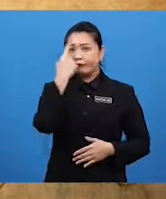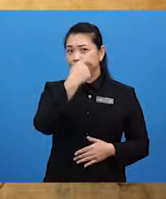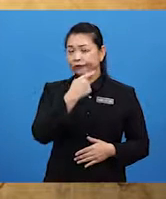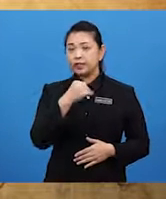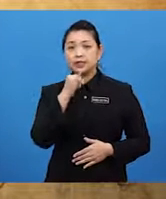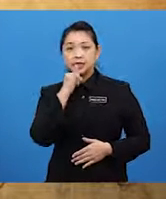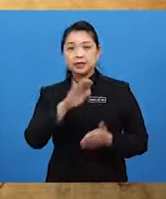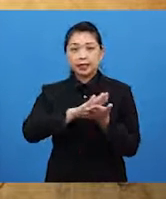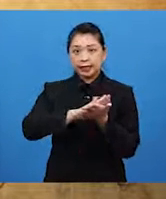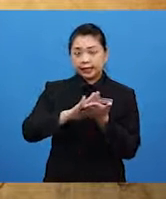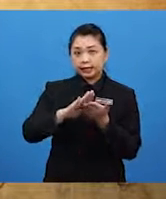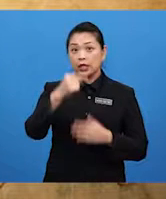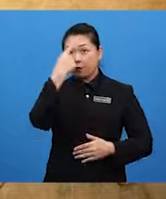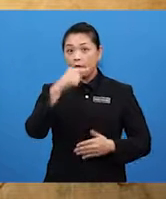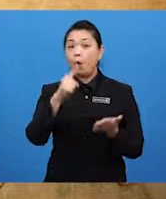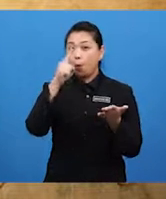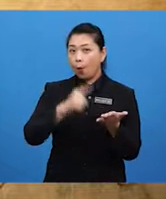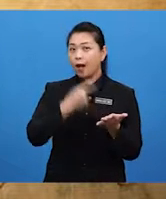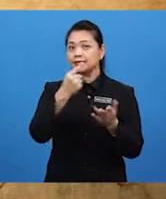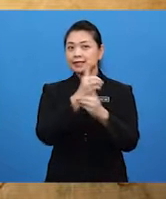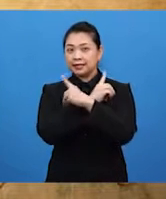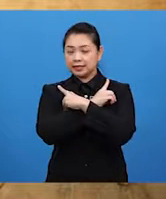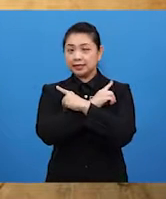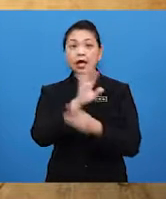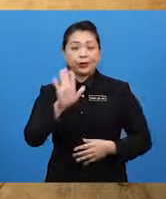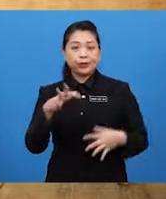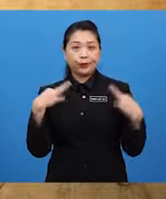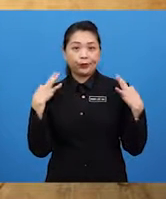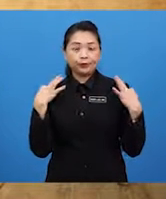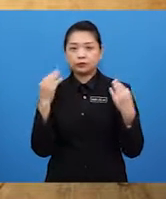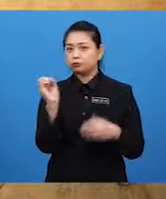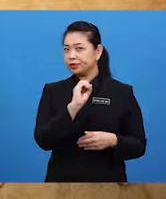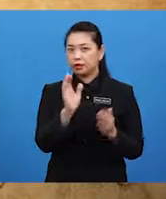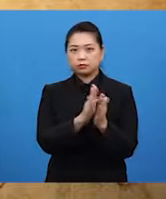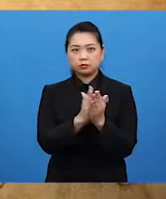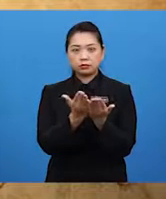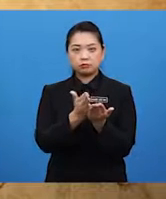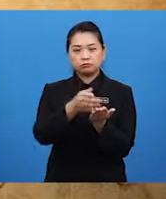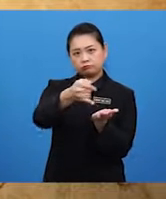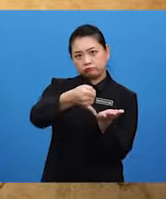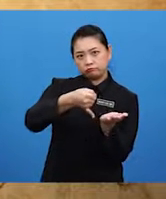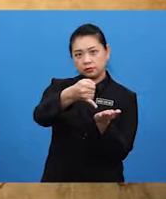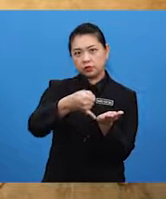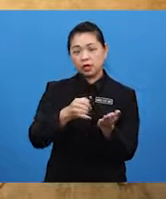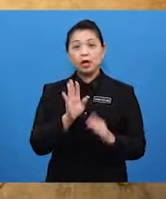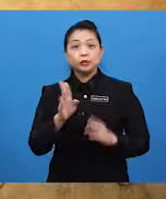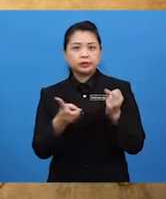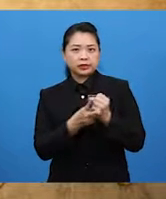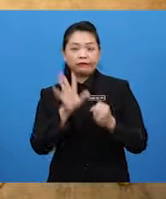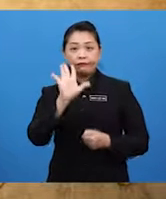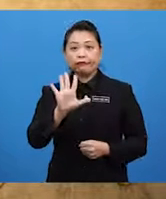for once, dear. Your clothes without a crease. You save your lunch and